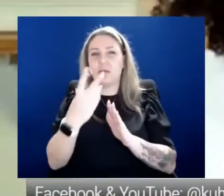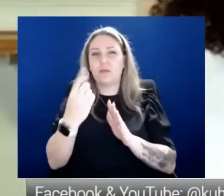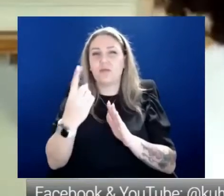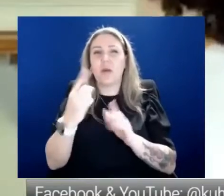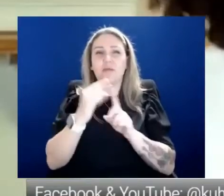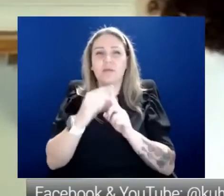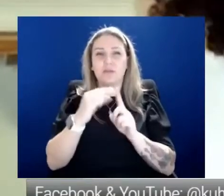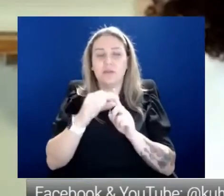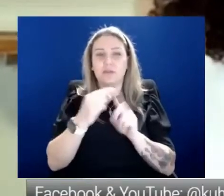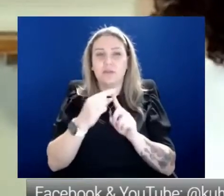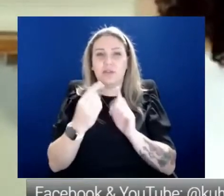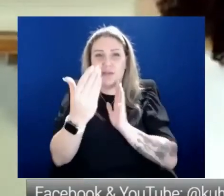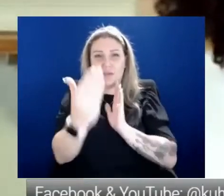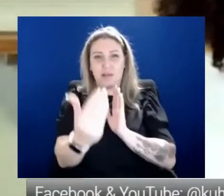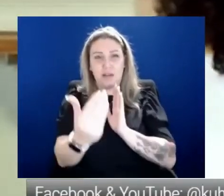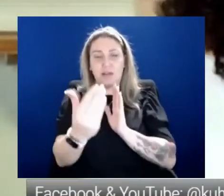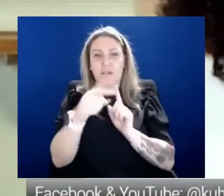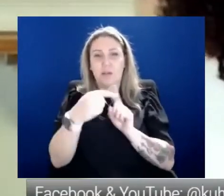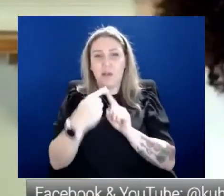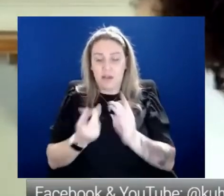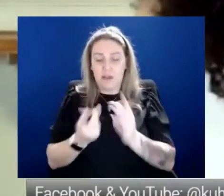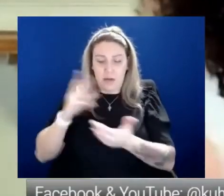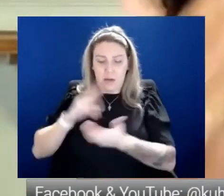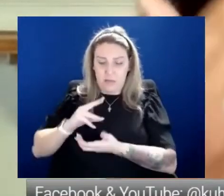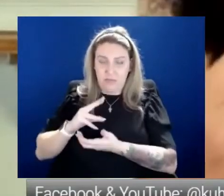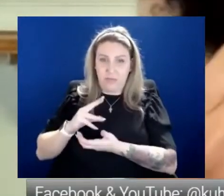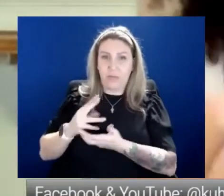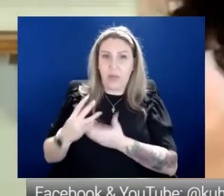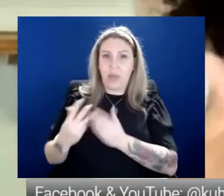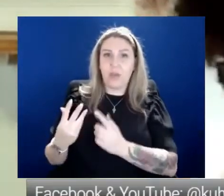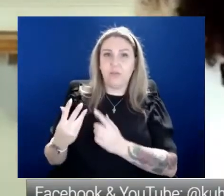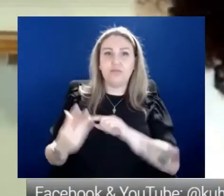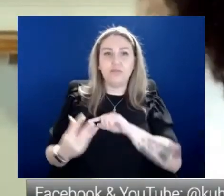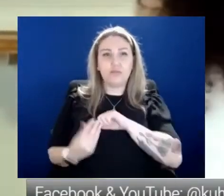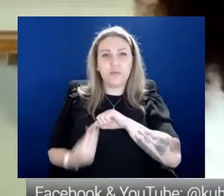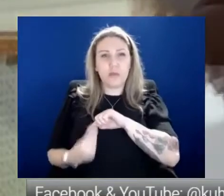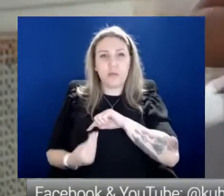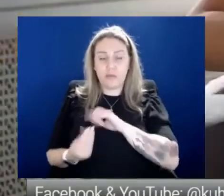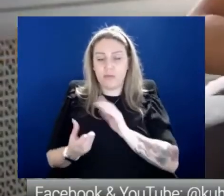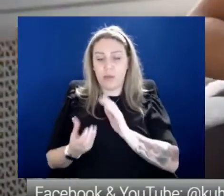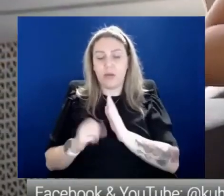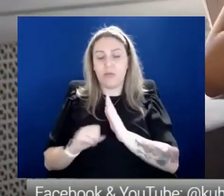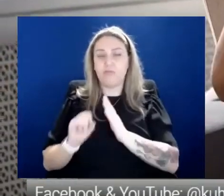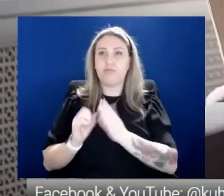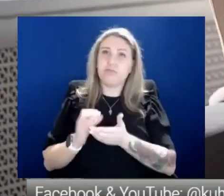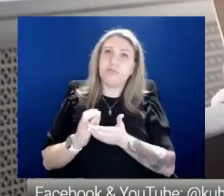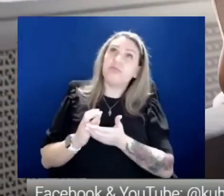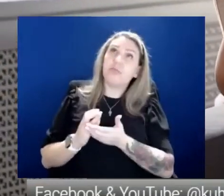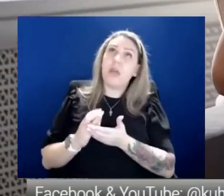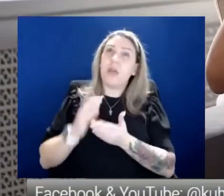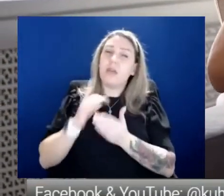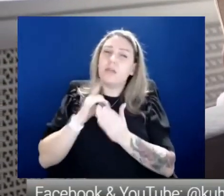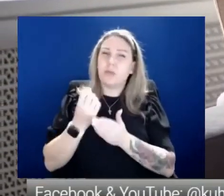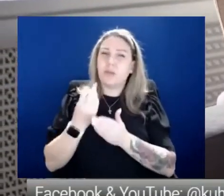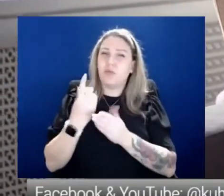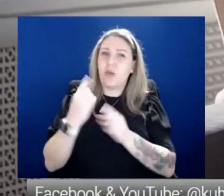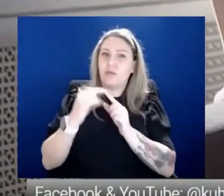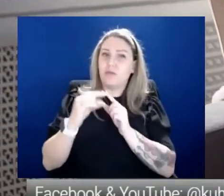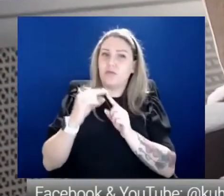think about it, when a baby is suckling at their mom's breast, then they're about 12 inches away from her face. And so it's the